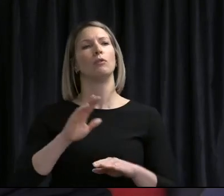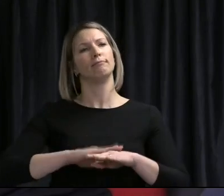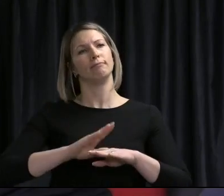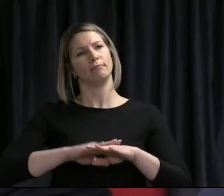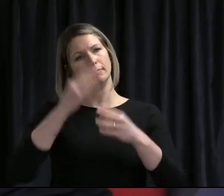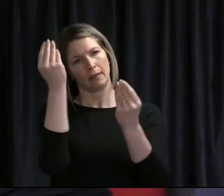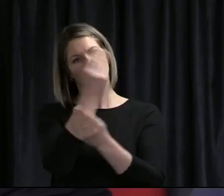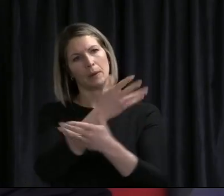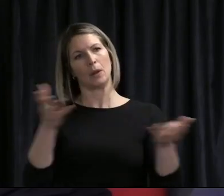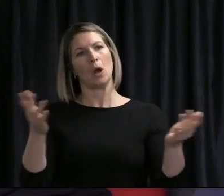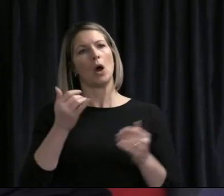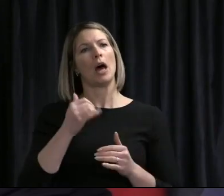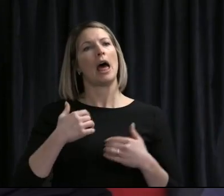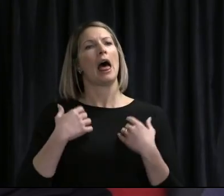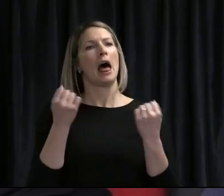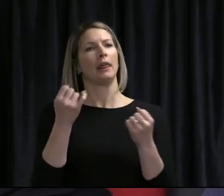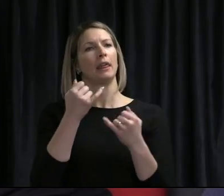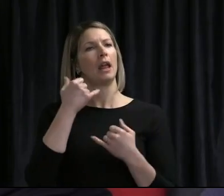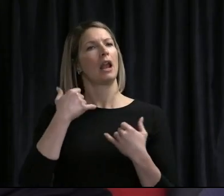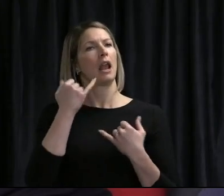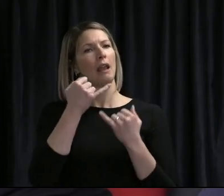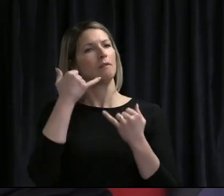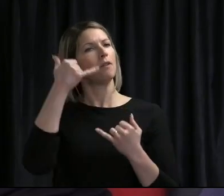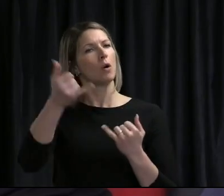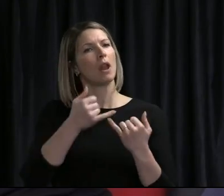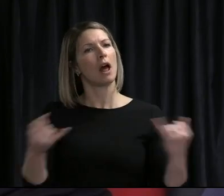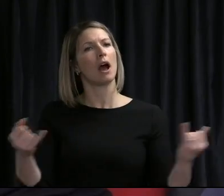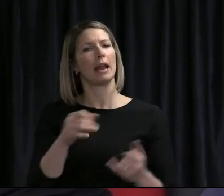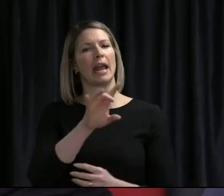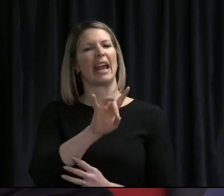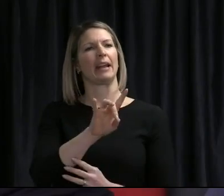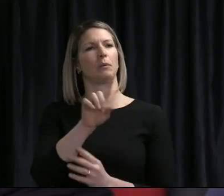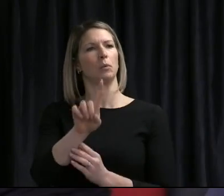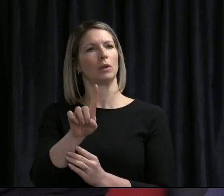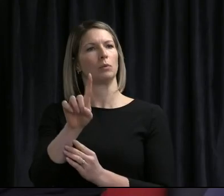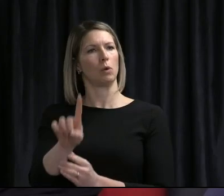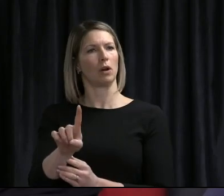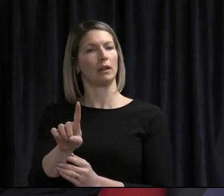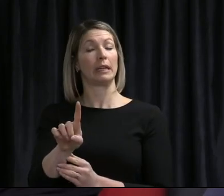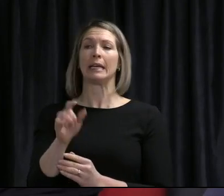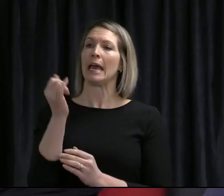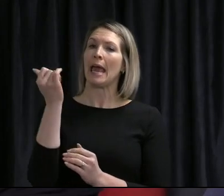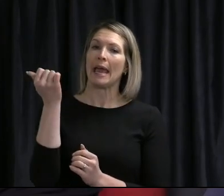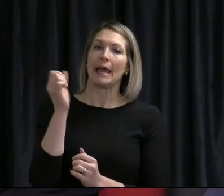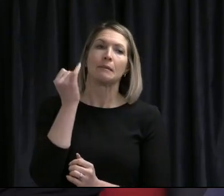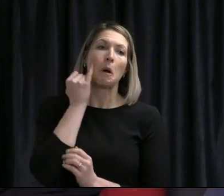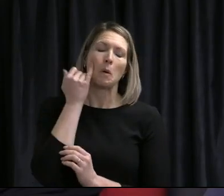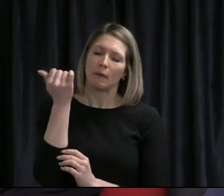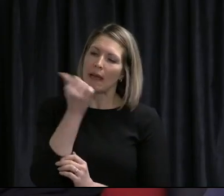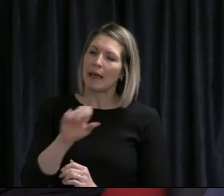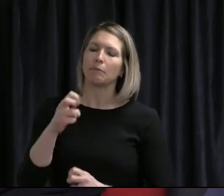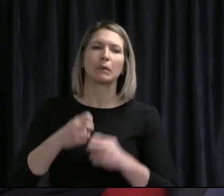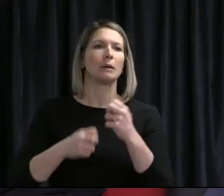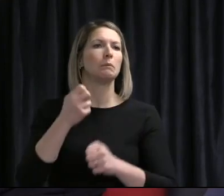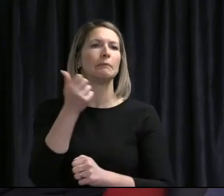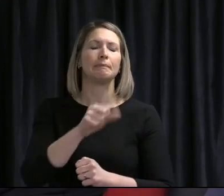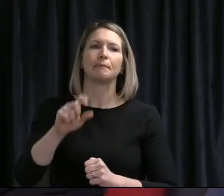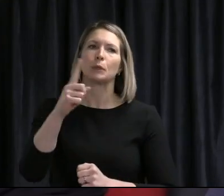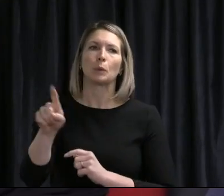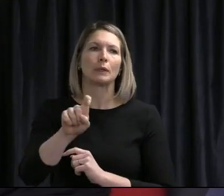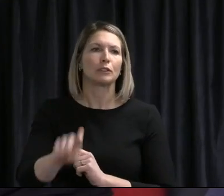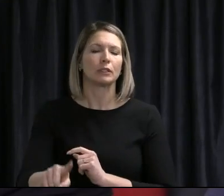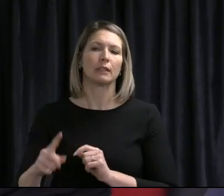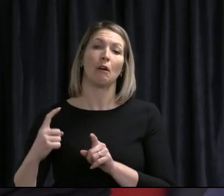available to assist with questions and concerns surrounding COVID-19. They will direct you to the appropriate person or